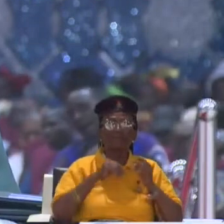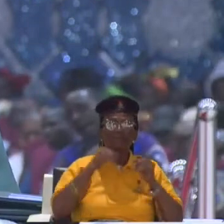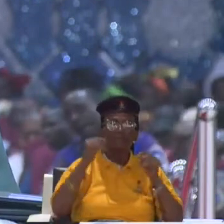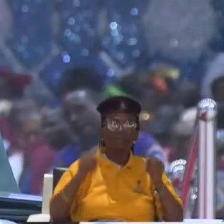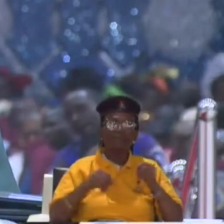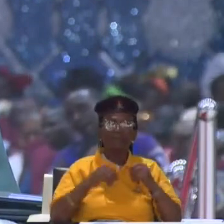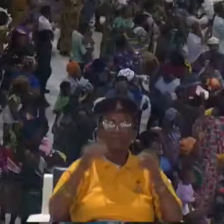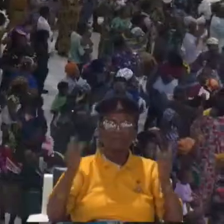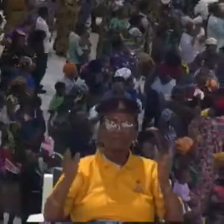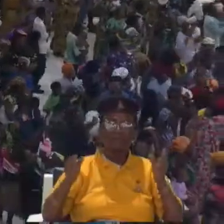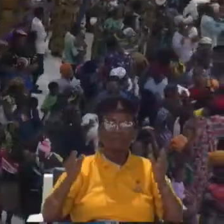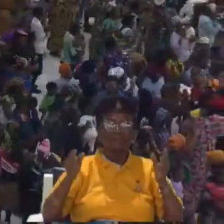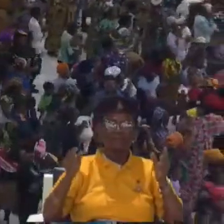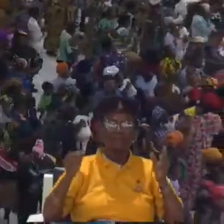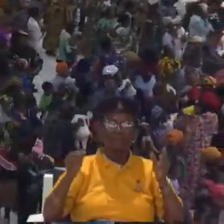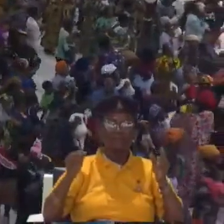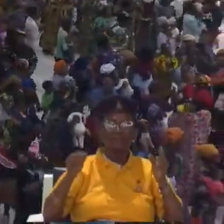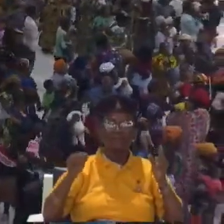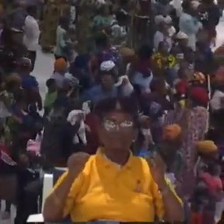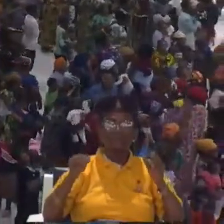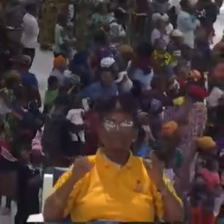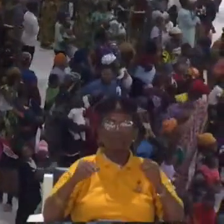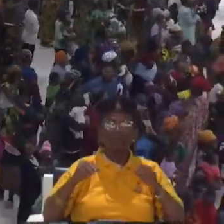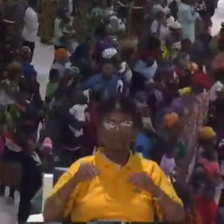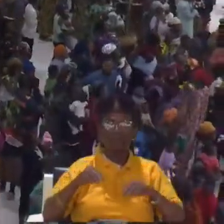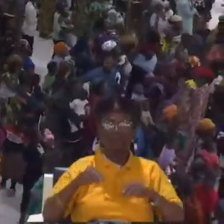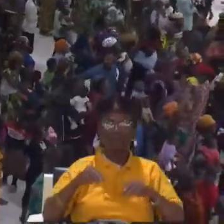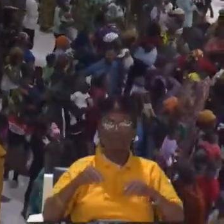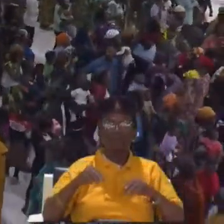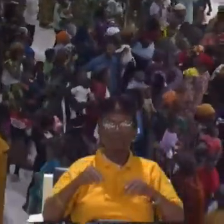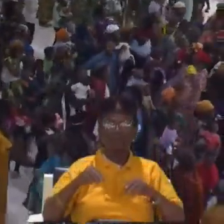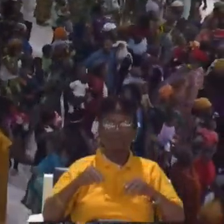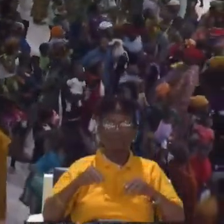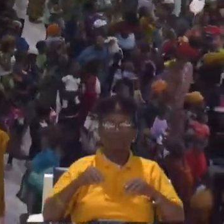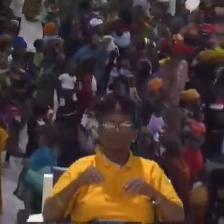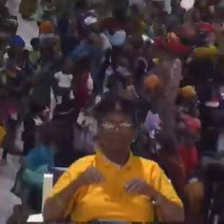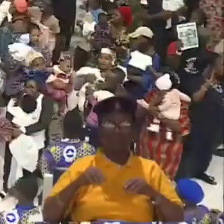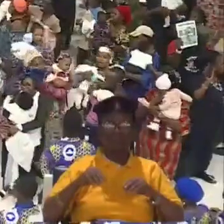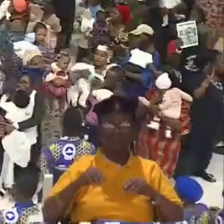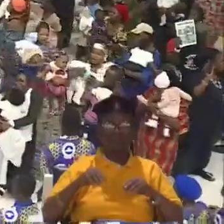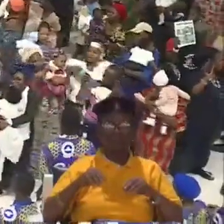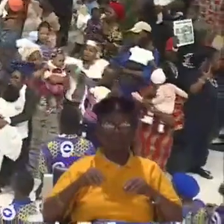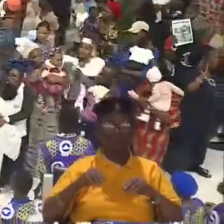hallelujah. Eh ya bi eti n be niwaju je ki gbo ke ki hallelujah.